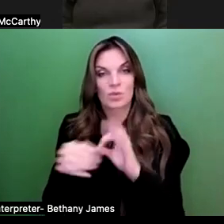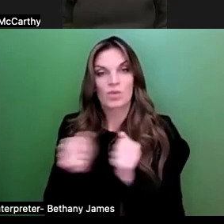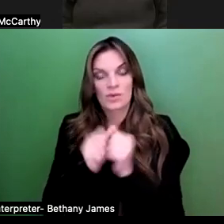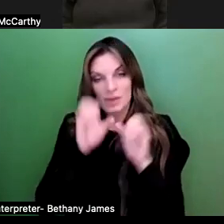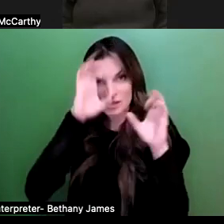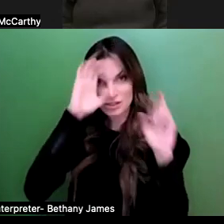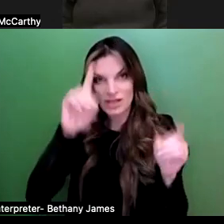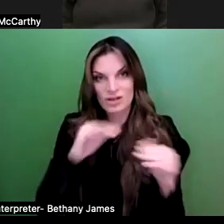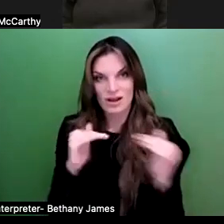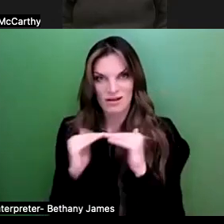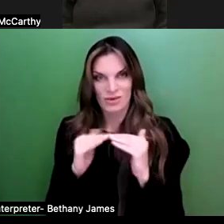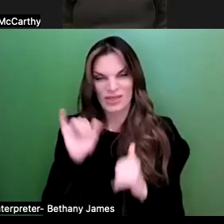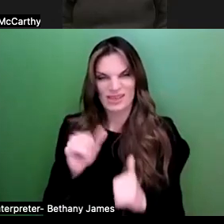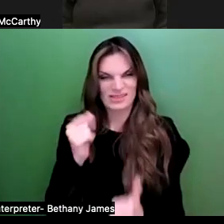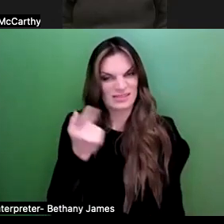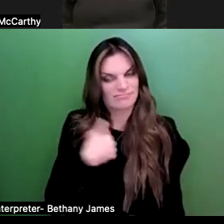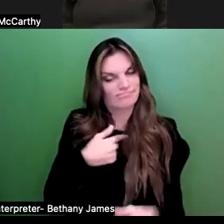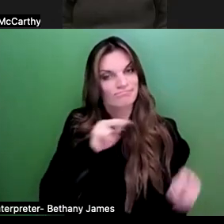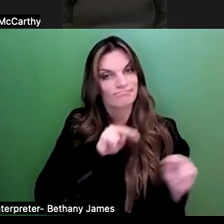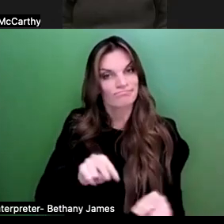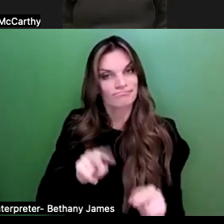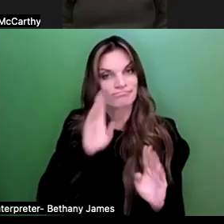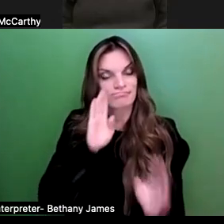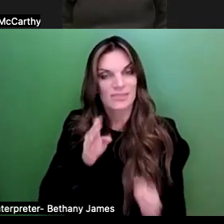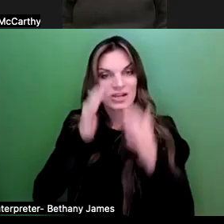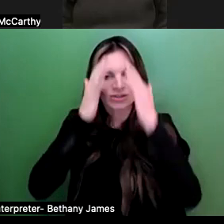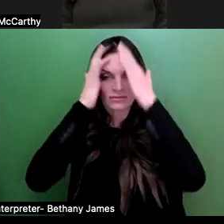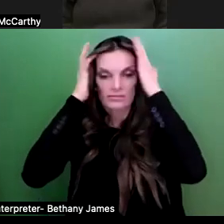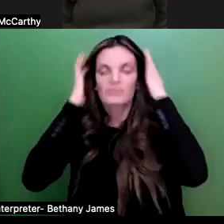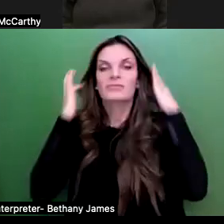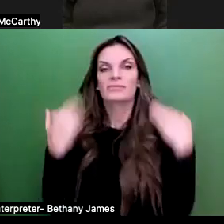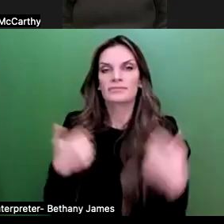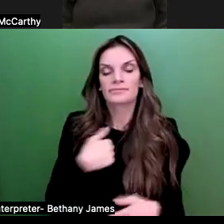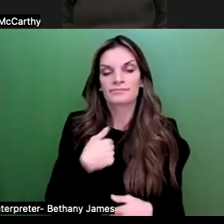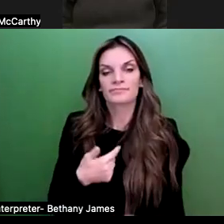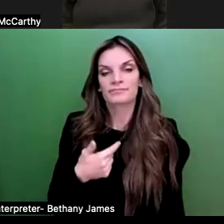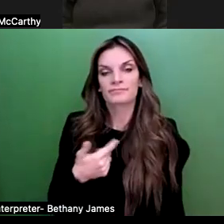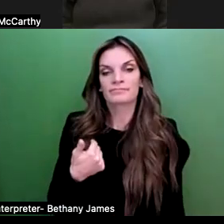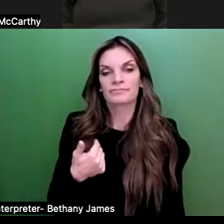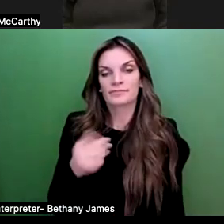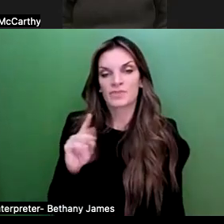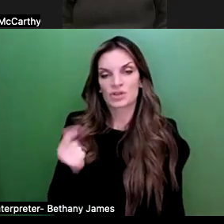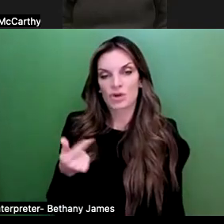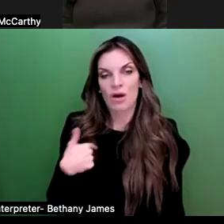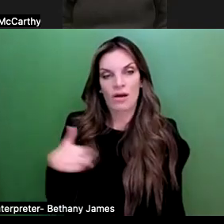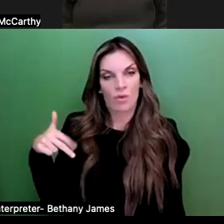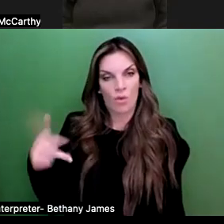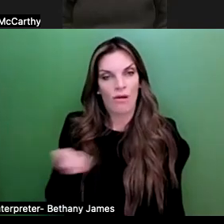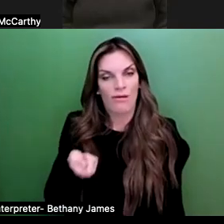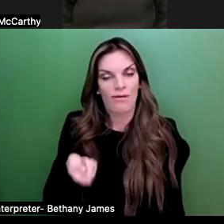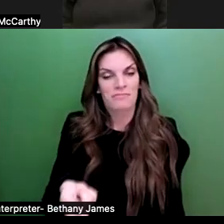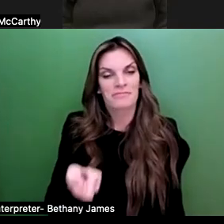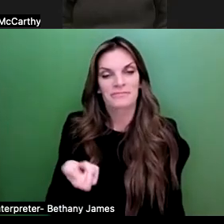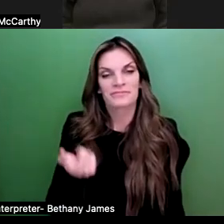and equity. And this is something I pay attention to a lot. I even heard it walking my dog down Storm Street the other day,